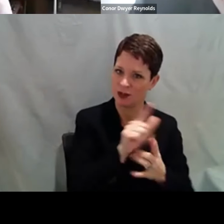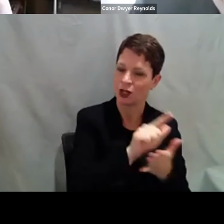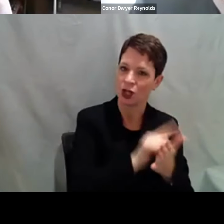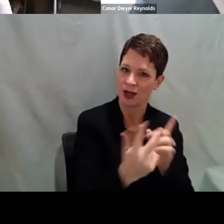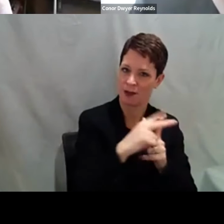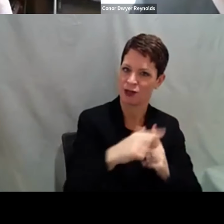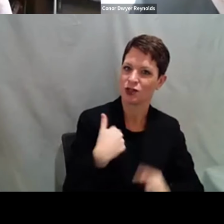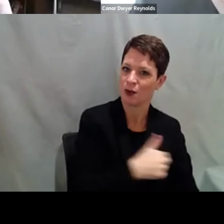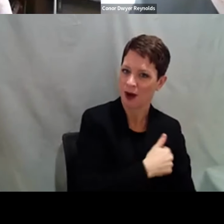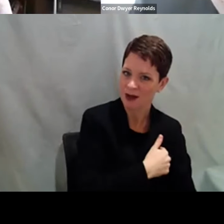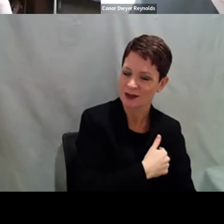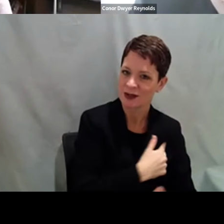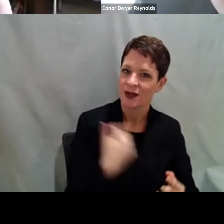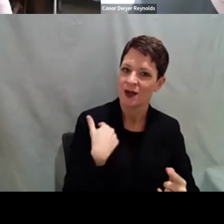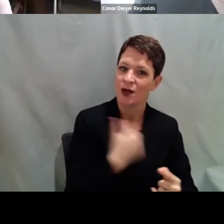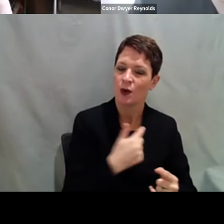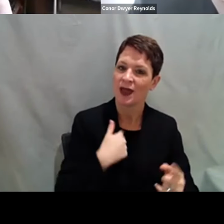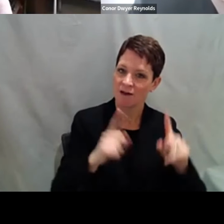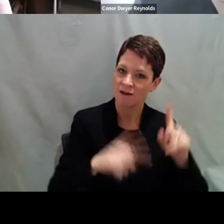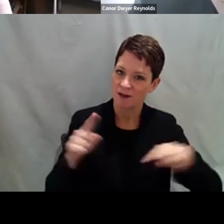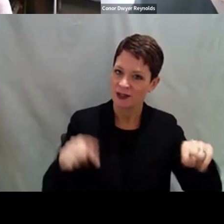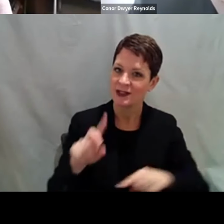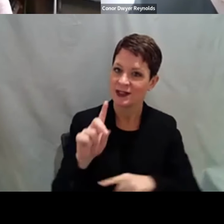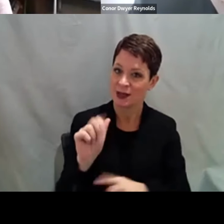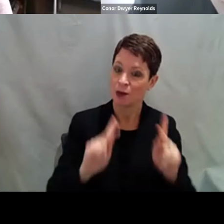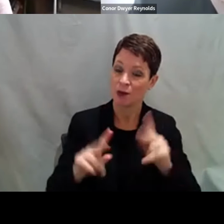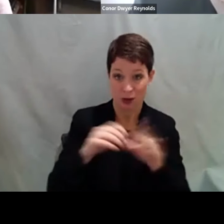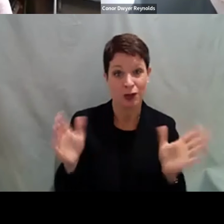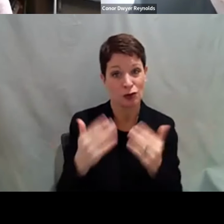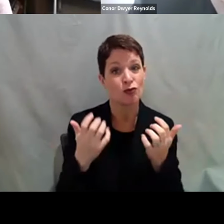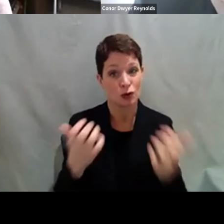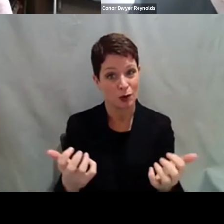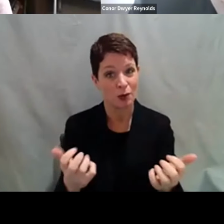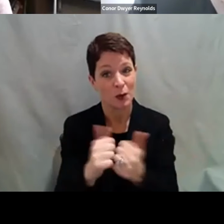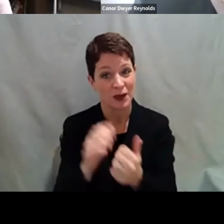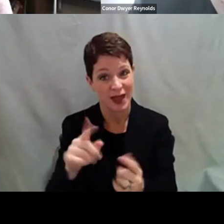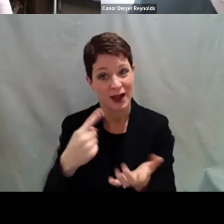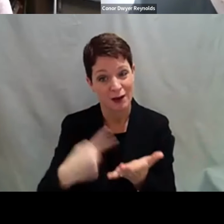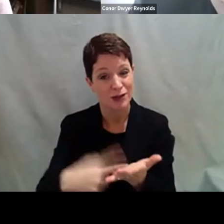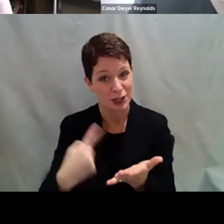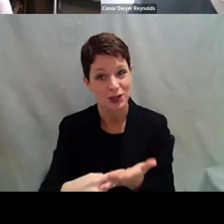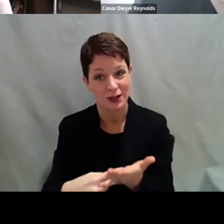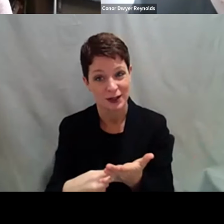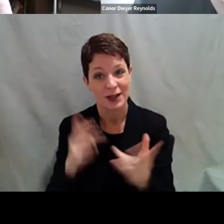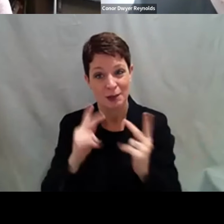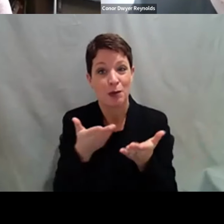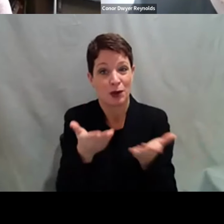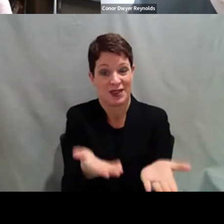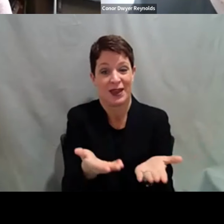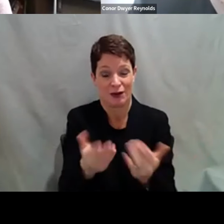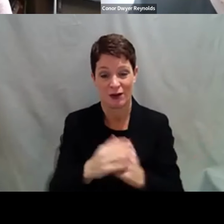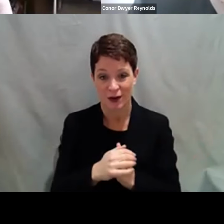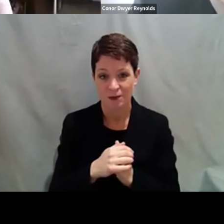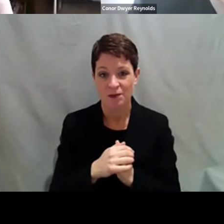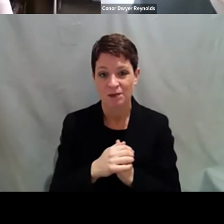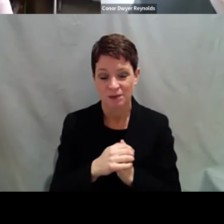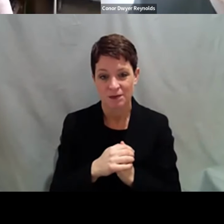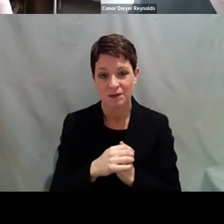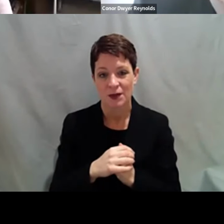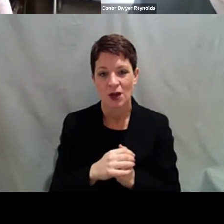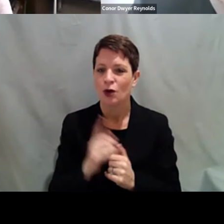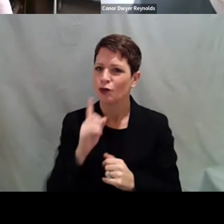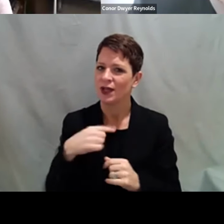fact that we often have many disabled people in the room for those conversations. I'll also say, though, ultimately, I view